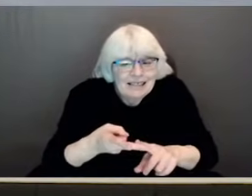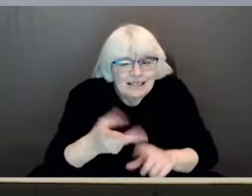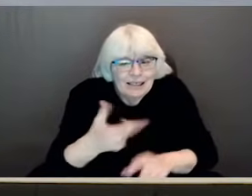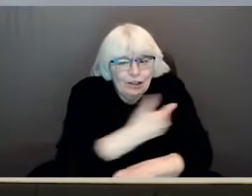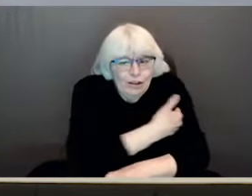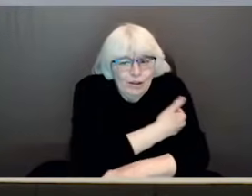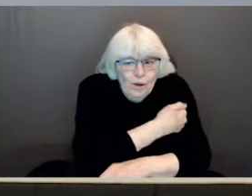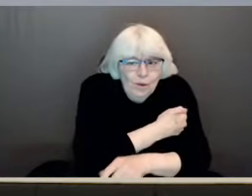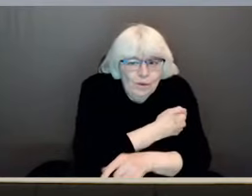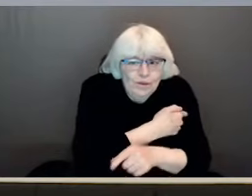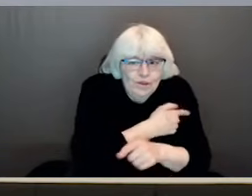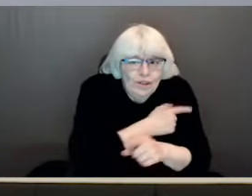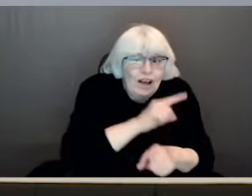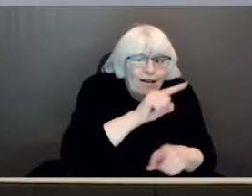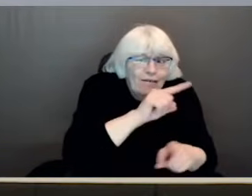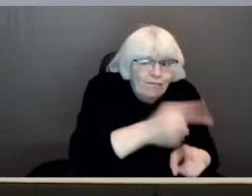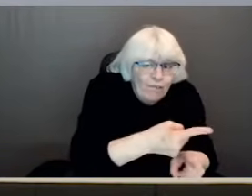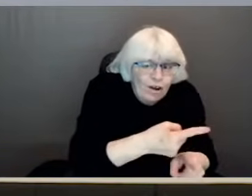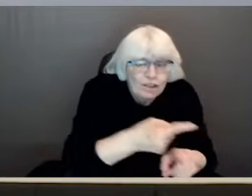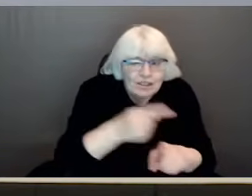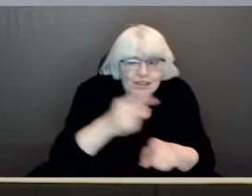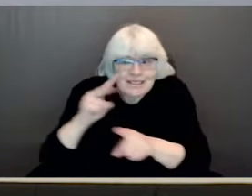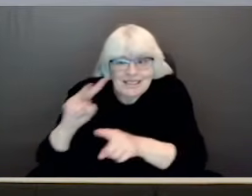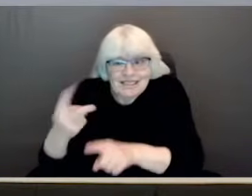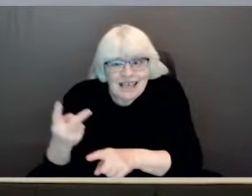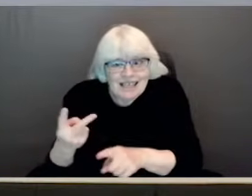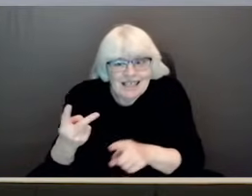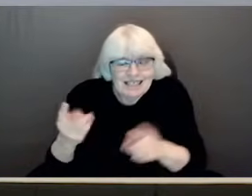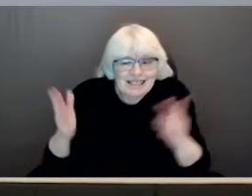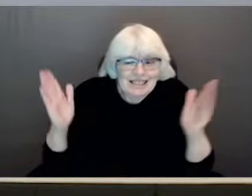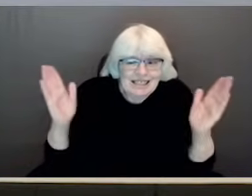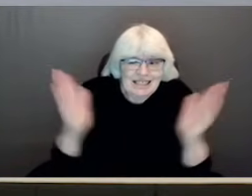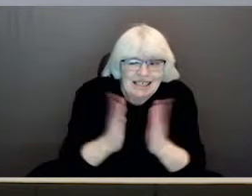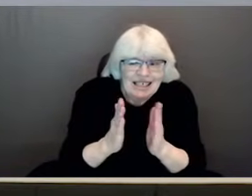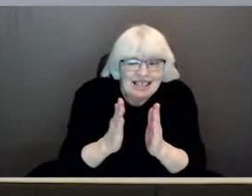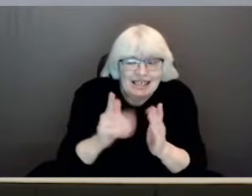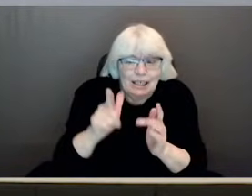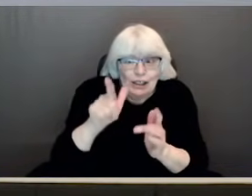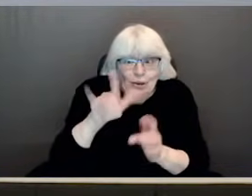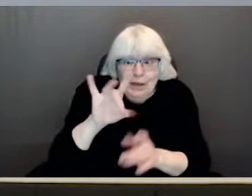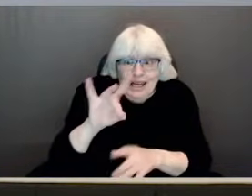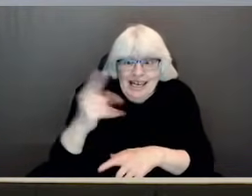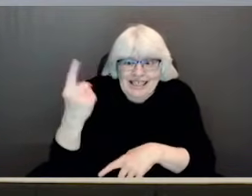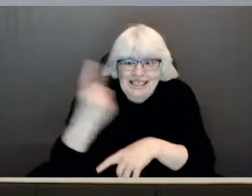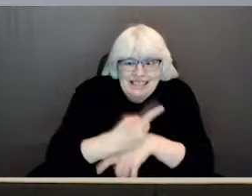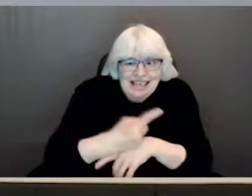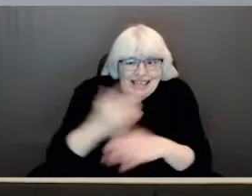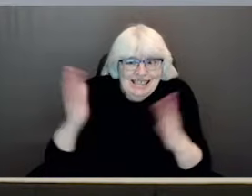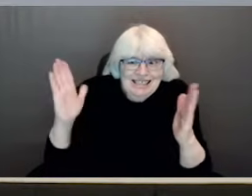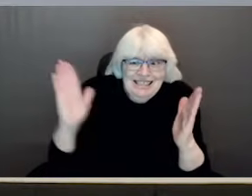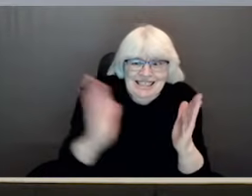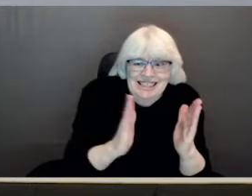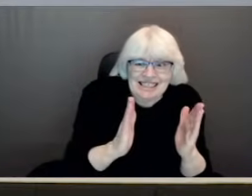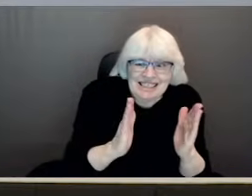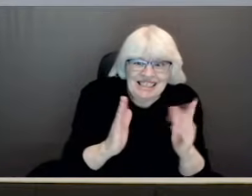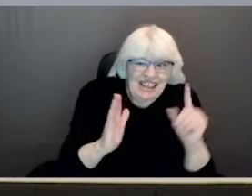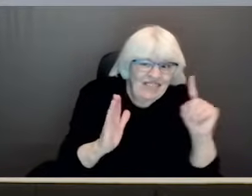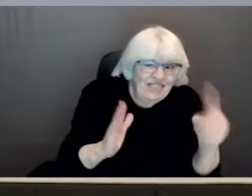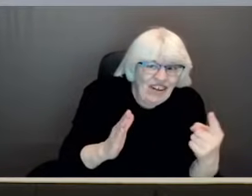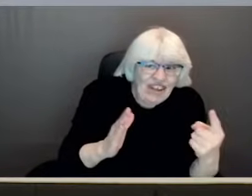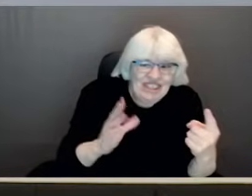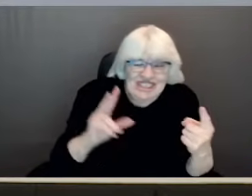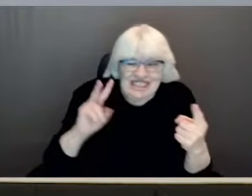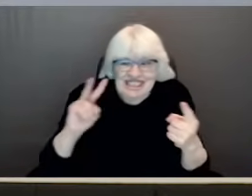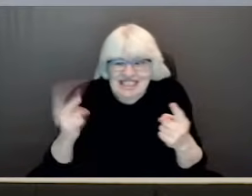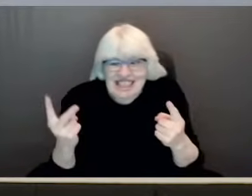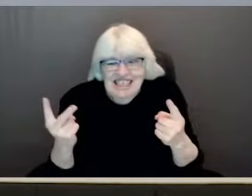vaccine and probably 21 to 28 days apart, and they had their second dose in January. So they would be